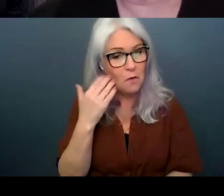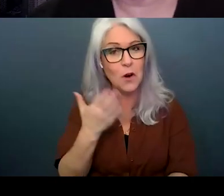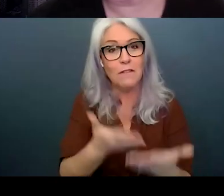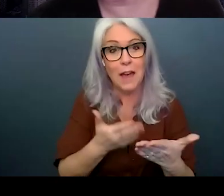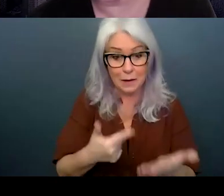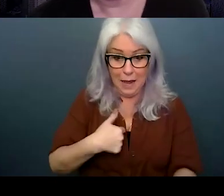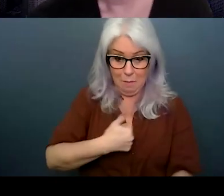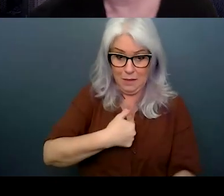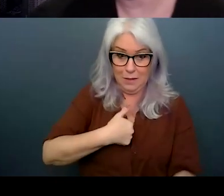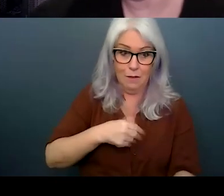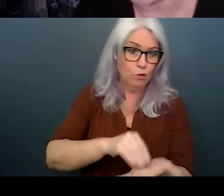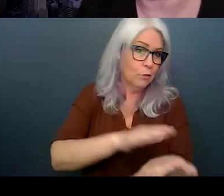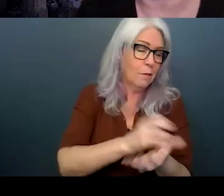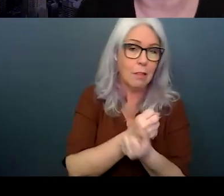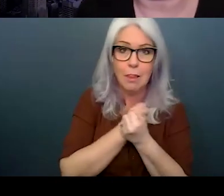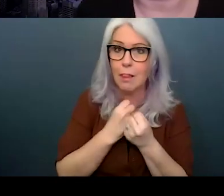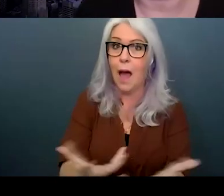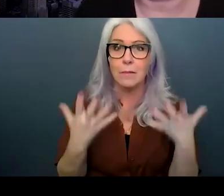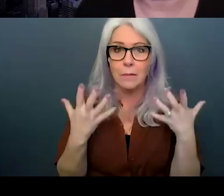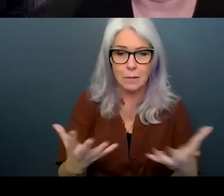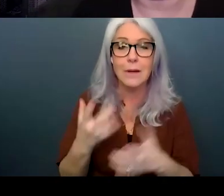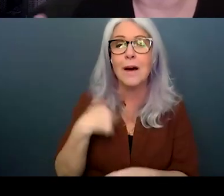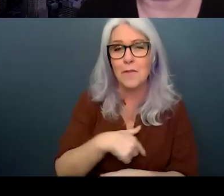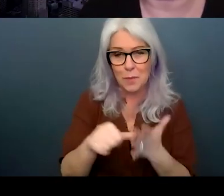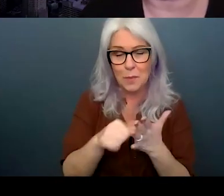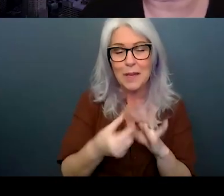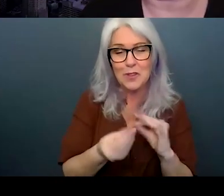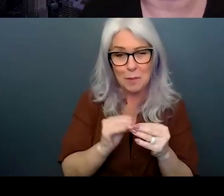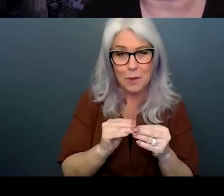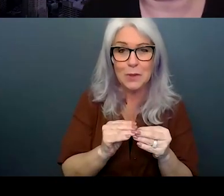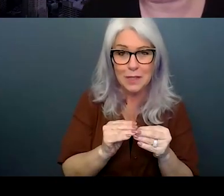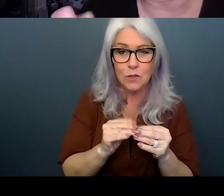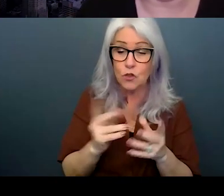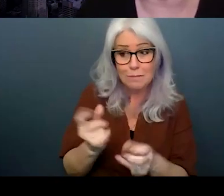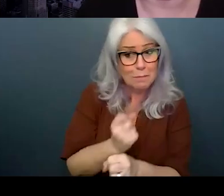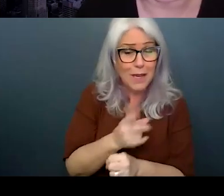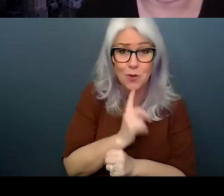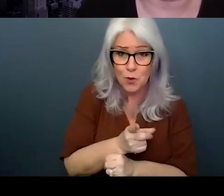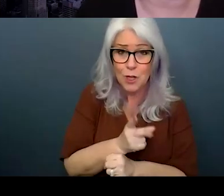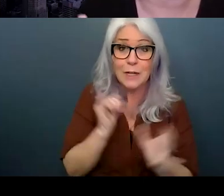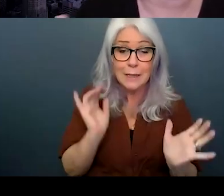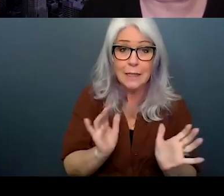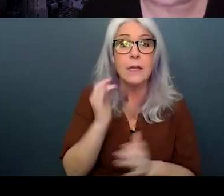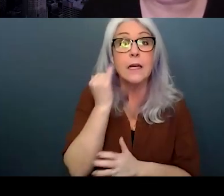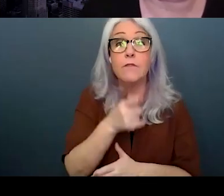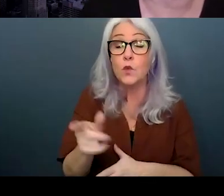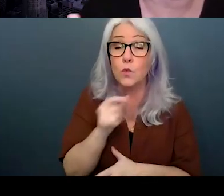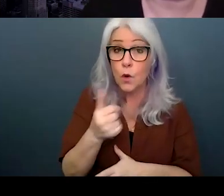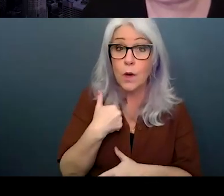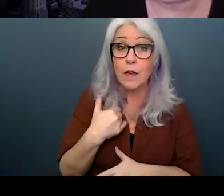to because I just wanted to make sure. But if you do not have a quotation, just remember